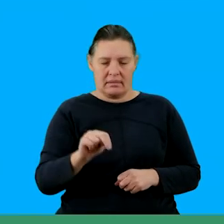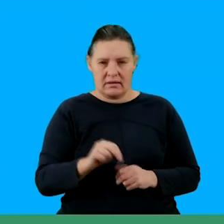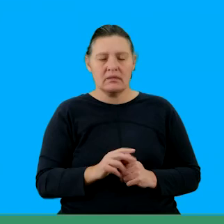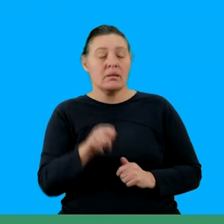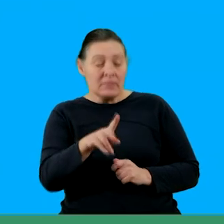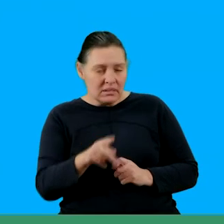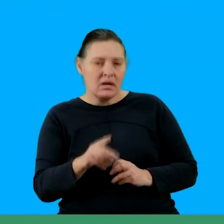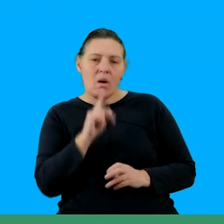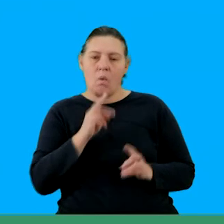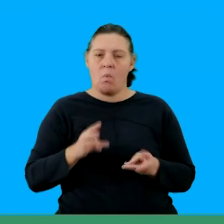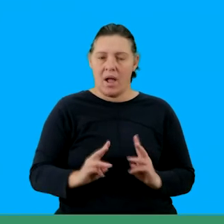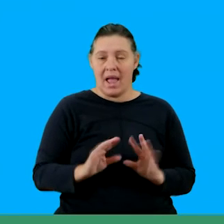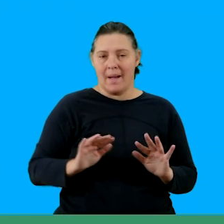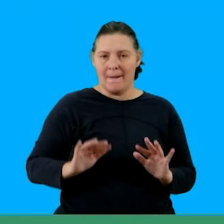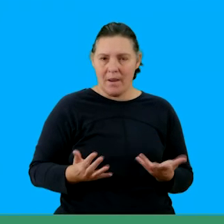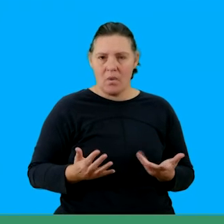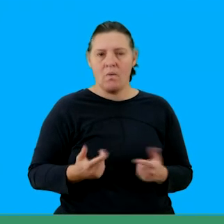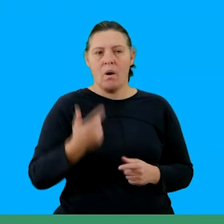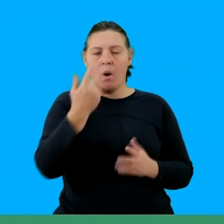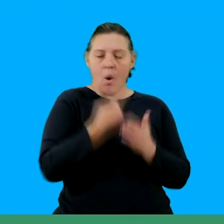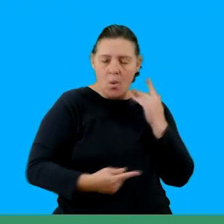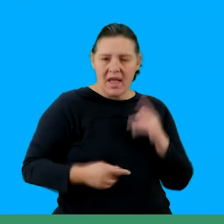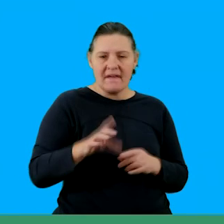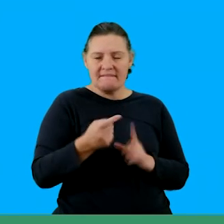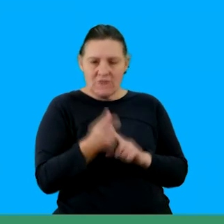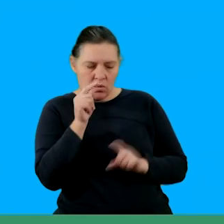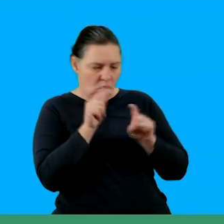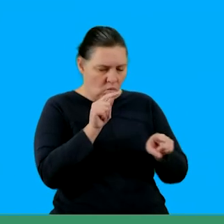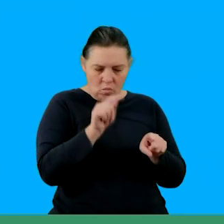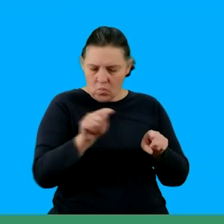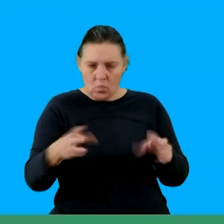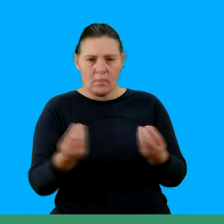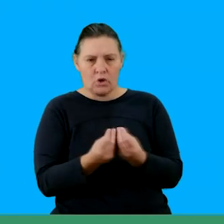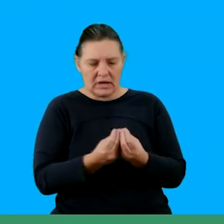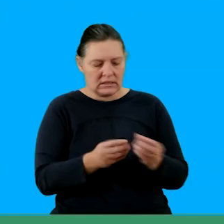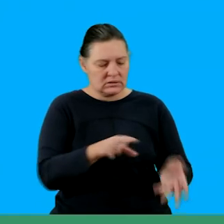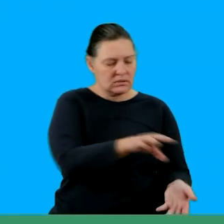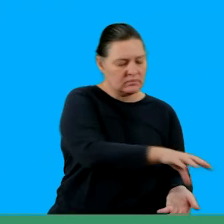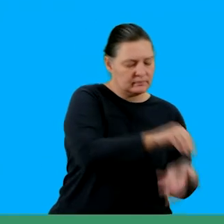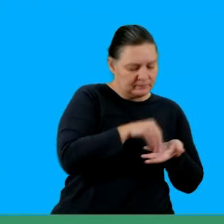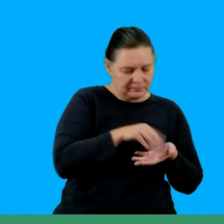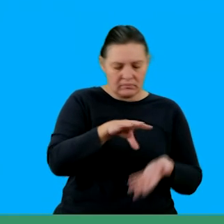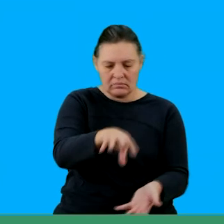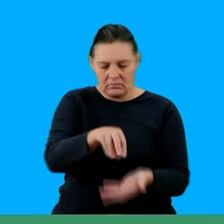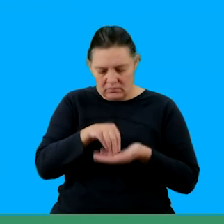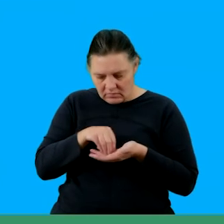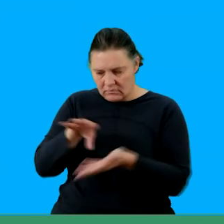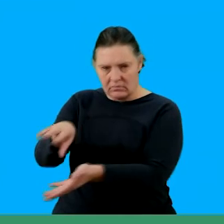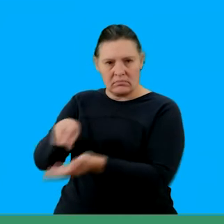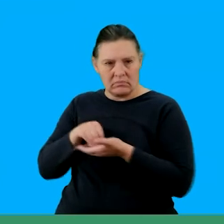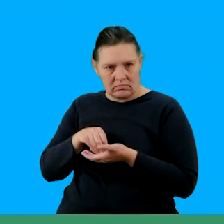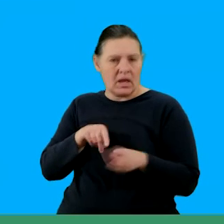inspection? This is a method in which only a selection of a product from a batch is measured and